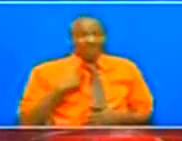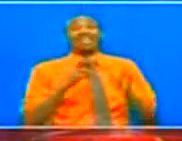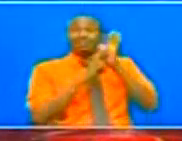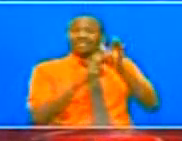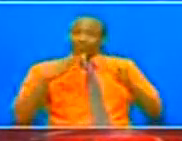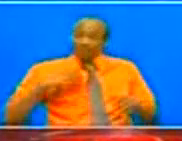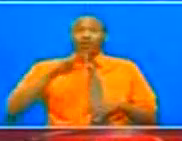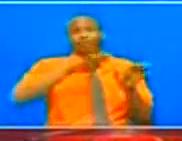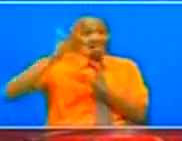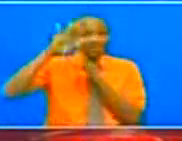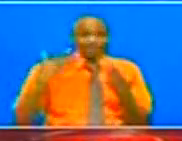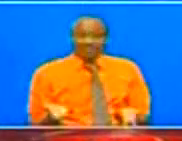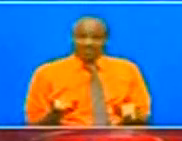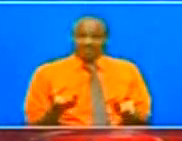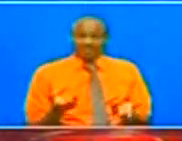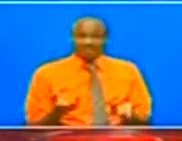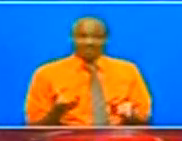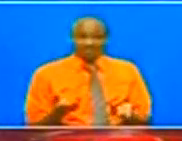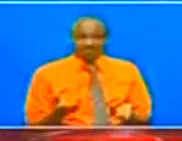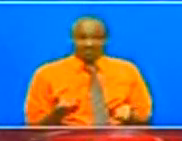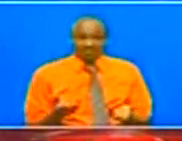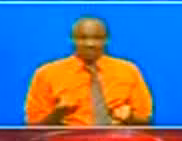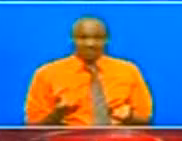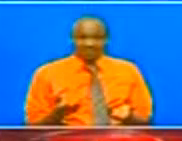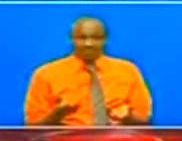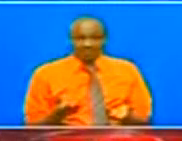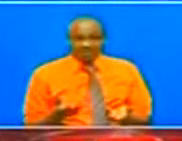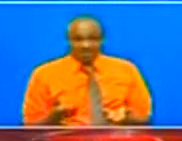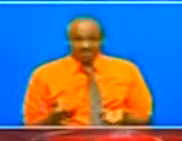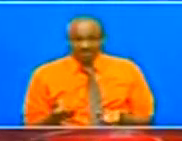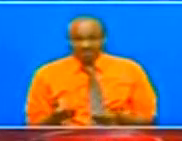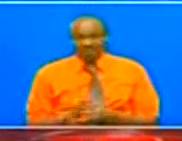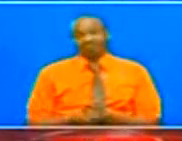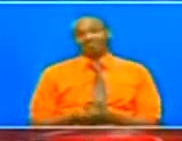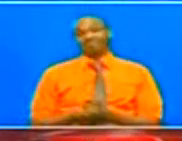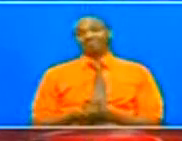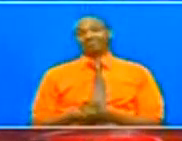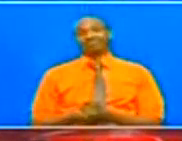Parliament. If you didn't make a maiden speech, you should resign. That's representation, you know.